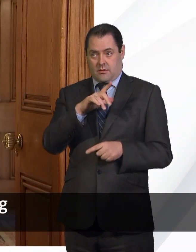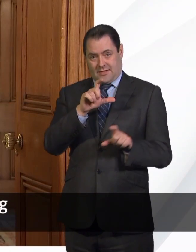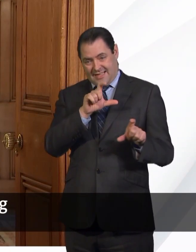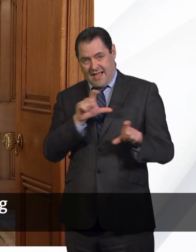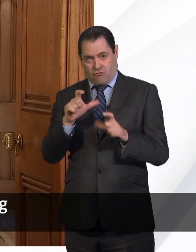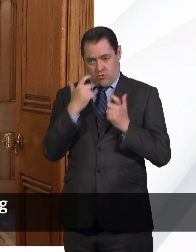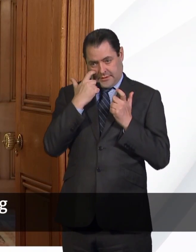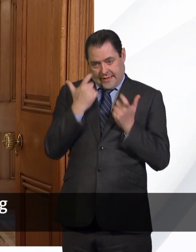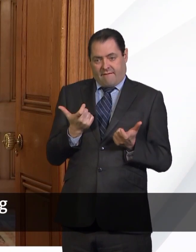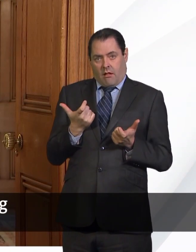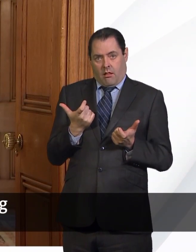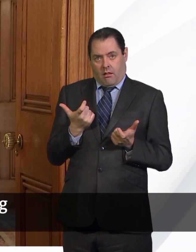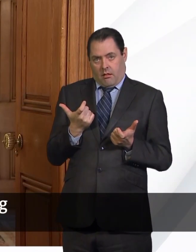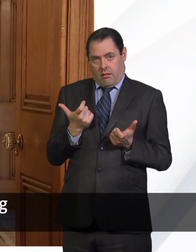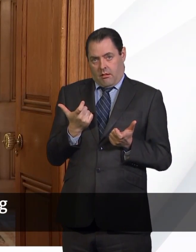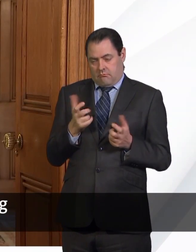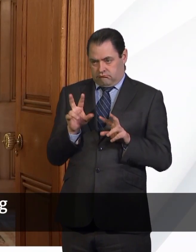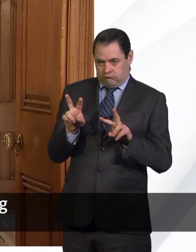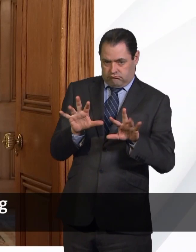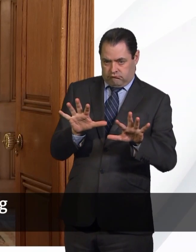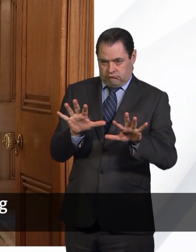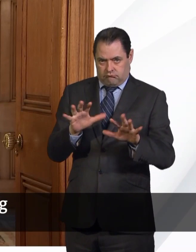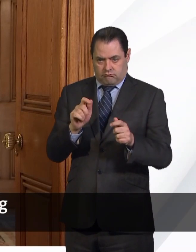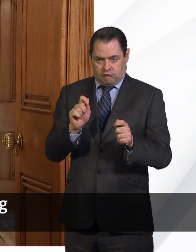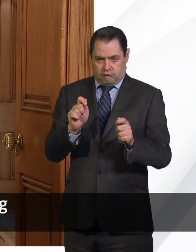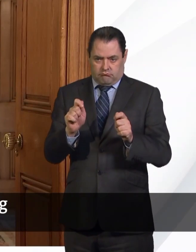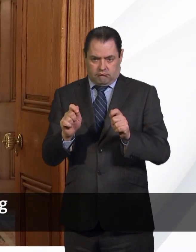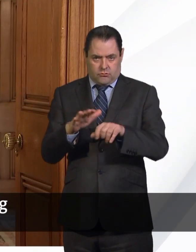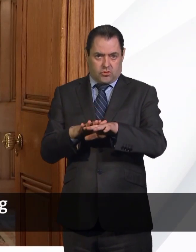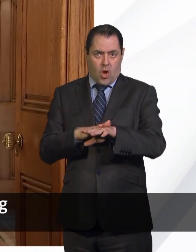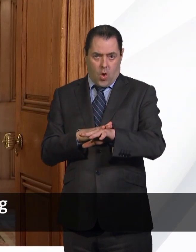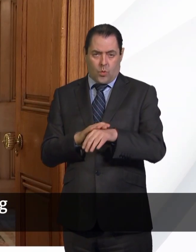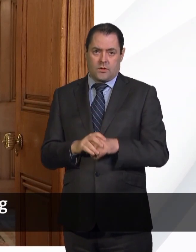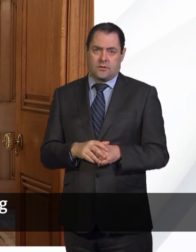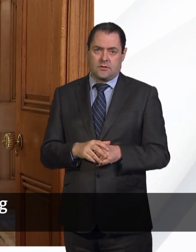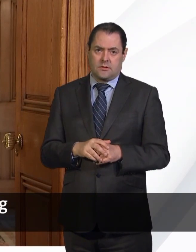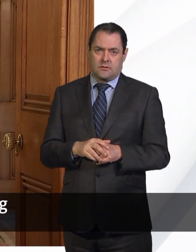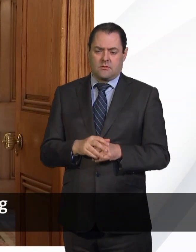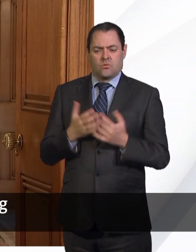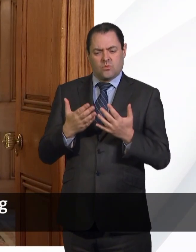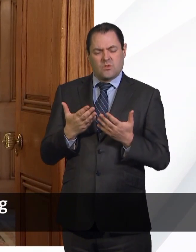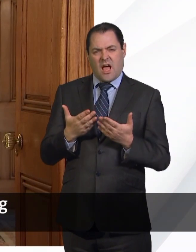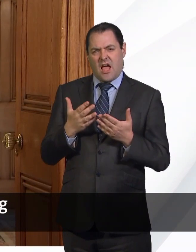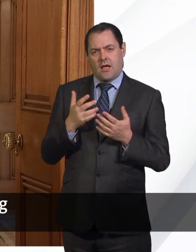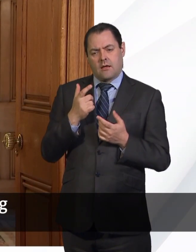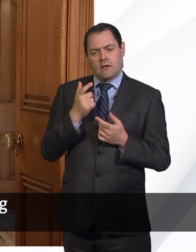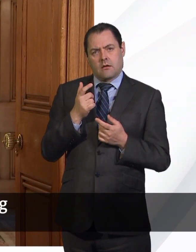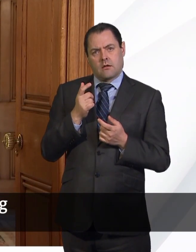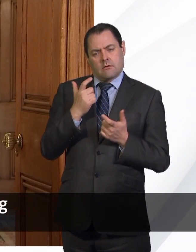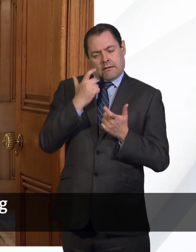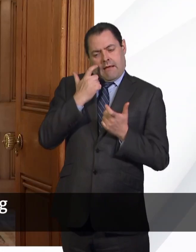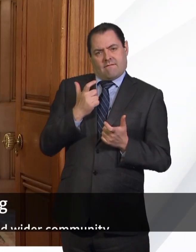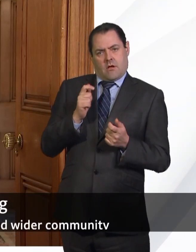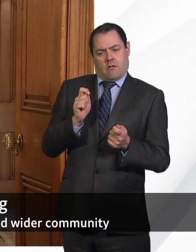be extremely vigilant in our approach, and what we're announcing today is very, very cautious. We